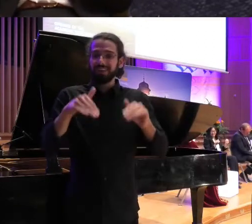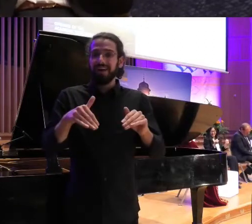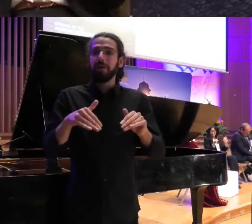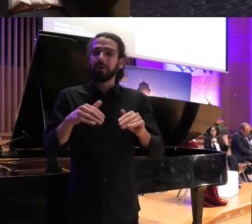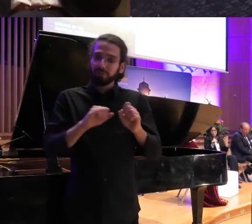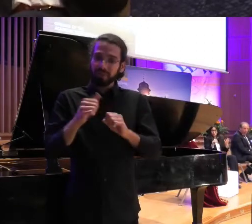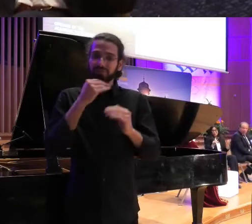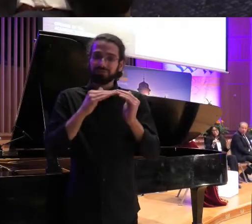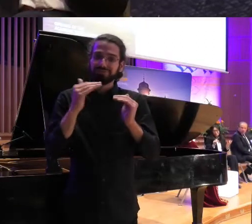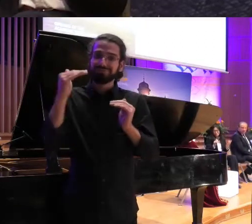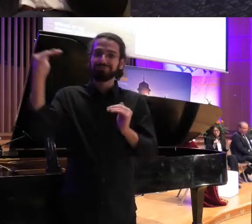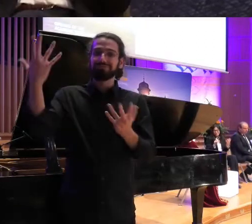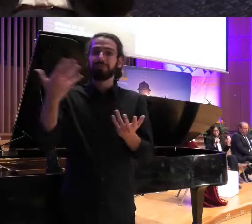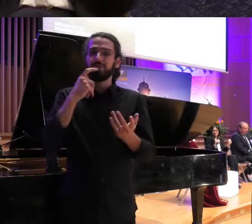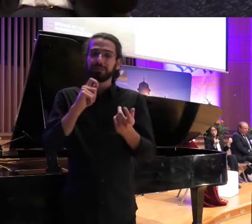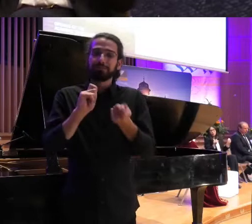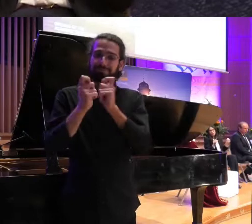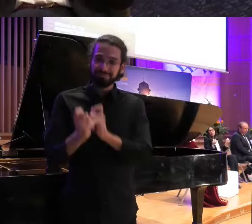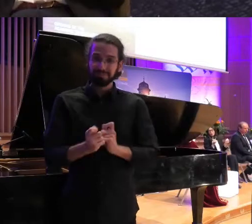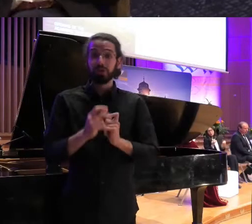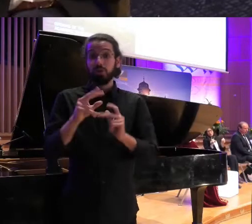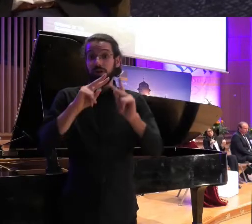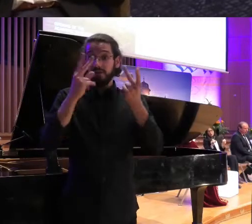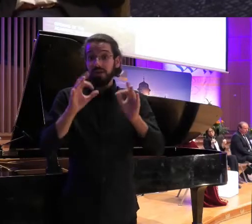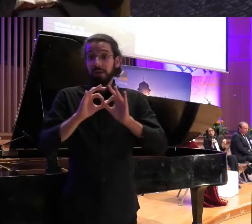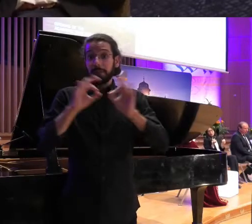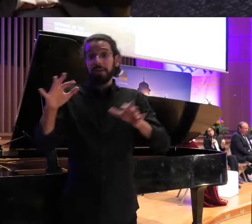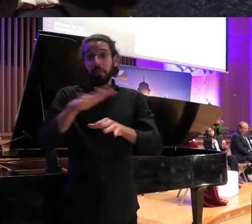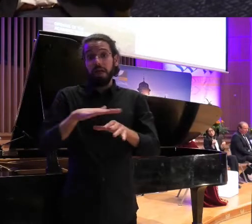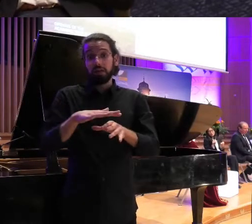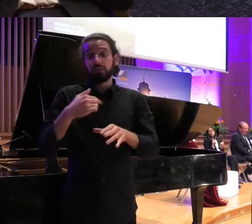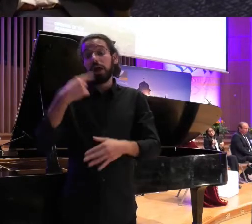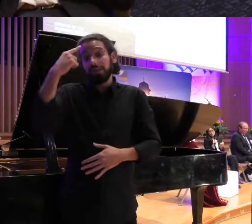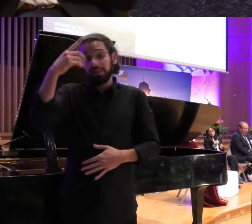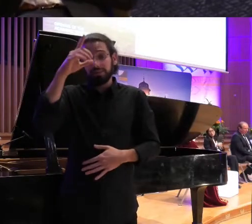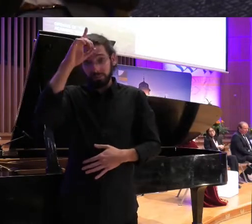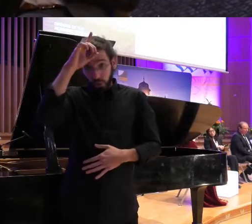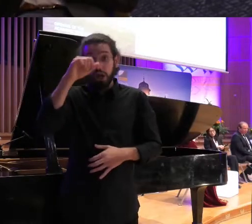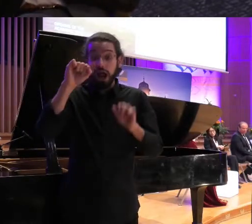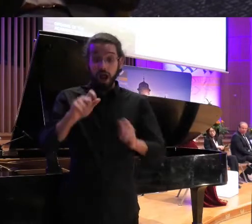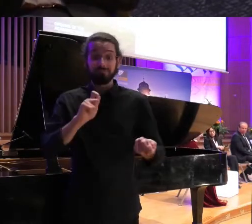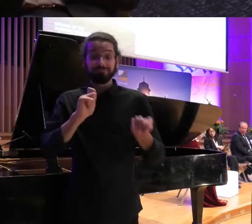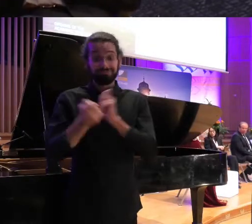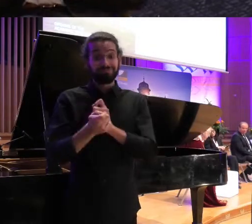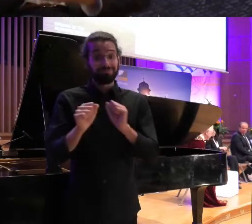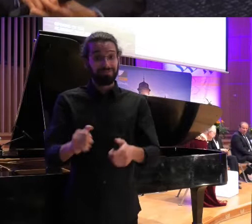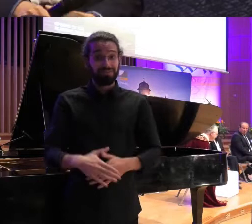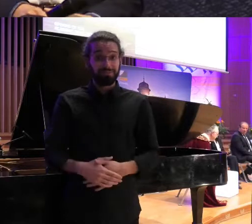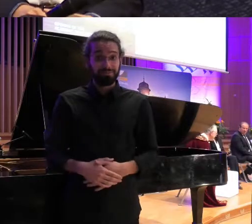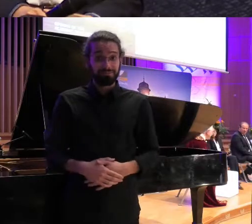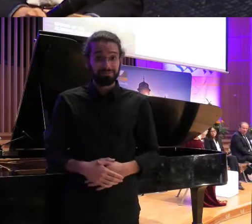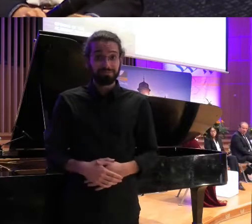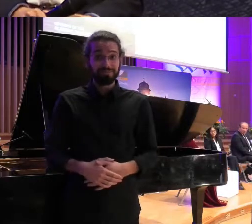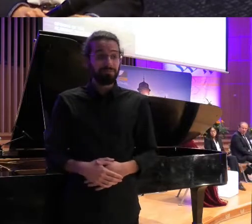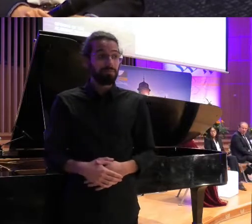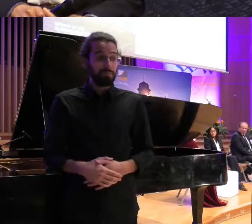place and we want to make a difference. I think that's where Germany can really make a difference. Mm-hmm. So the